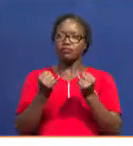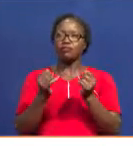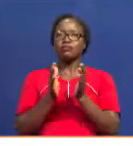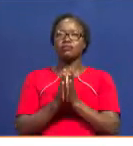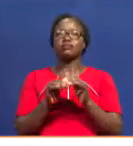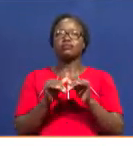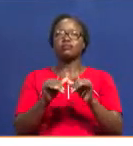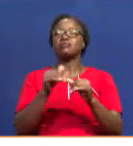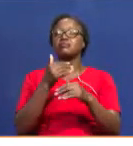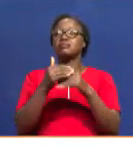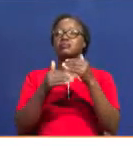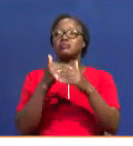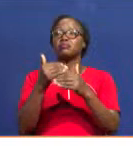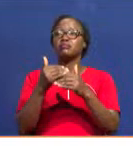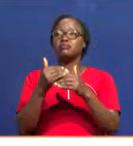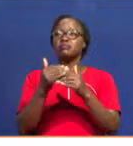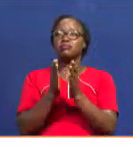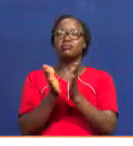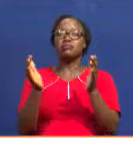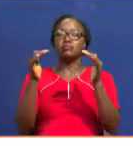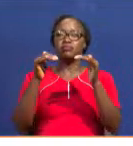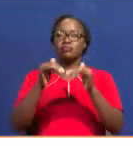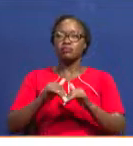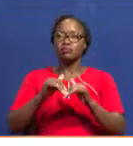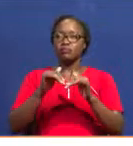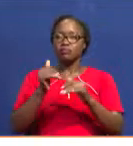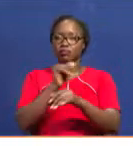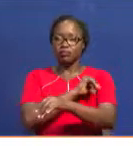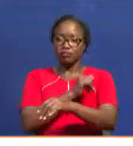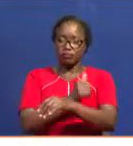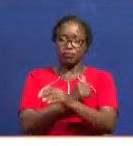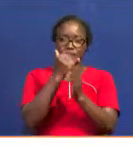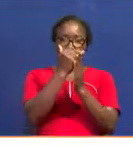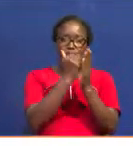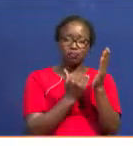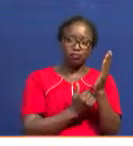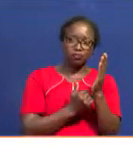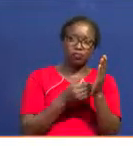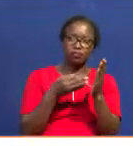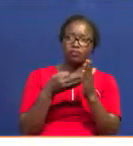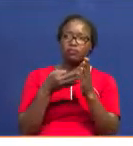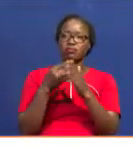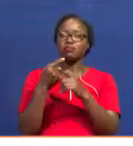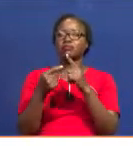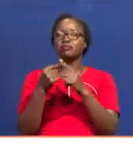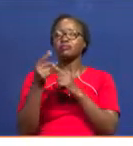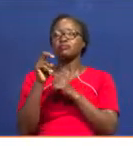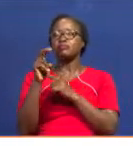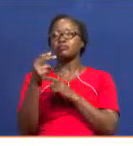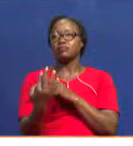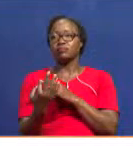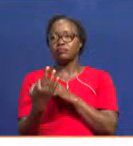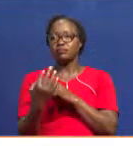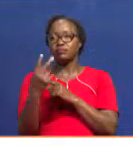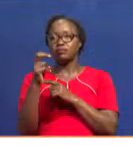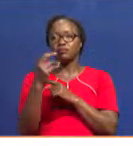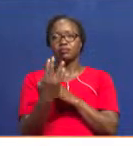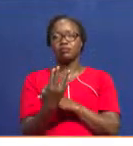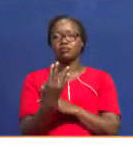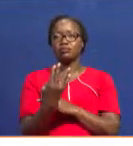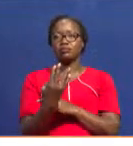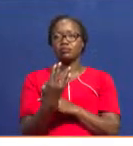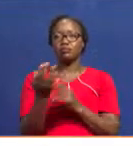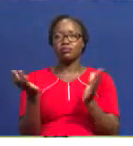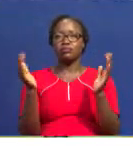Sustainable Construction Industry, is a culmination of the authority's programs for the financial year 2023-2024.